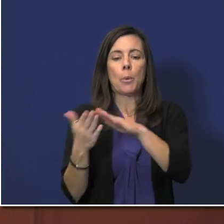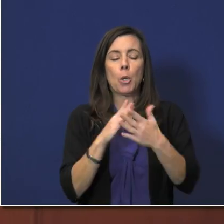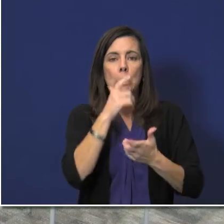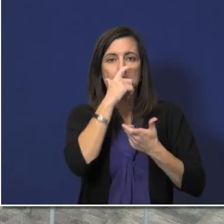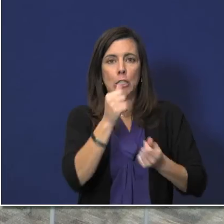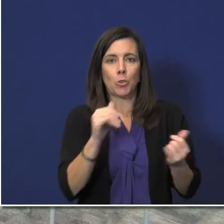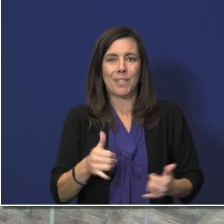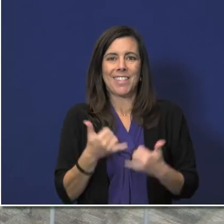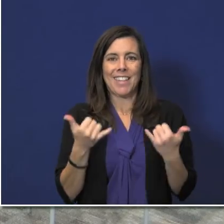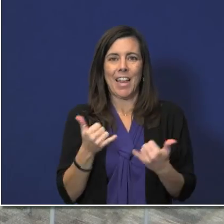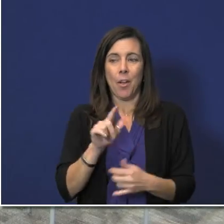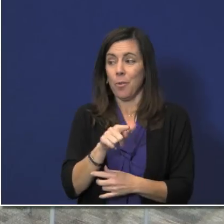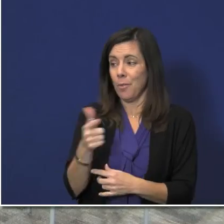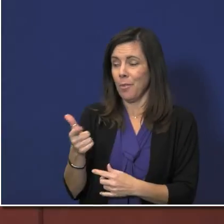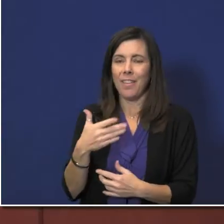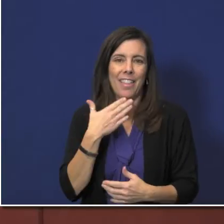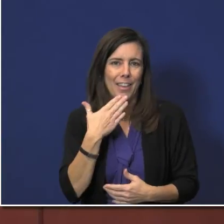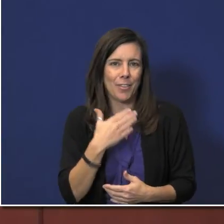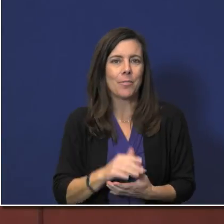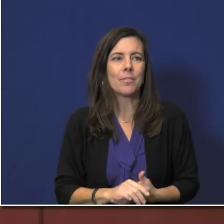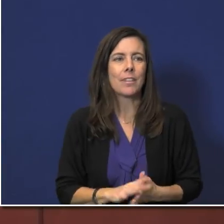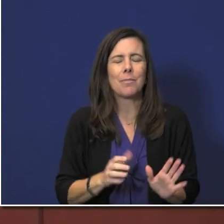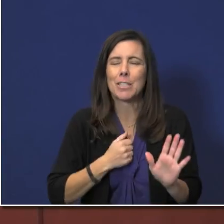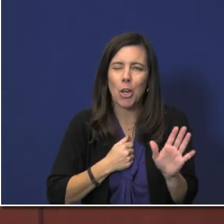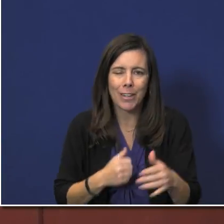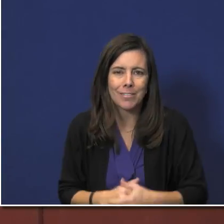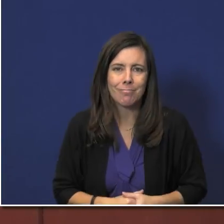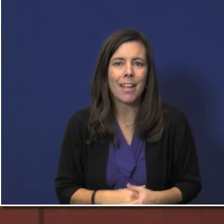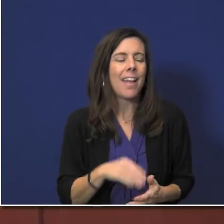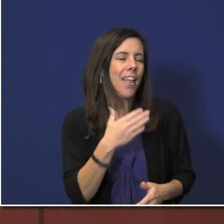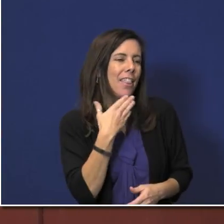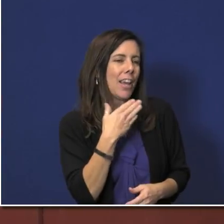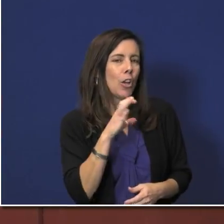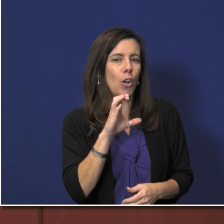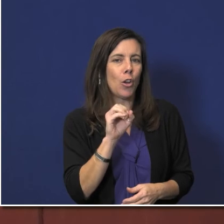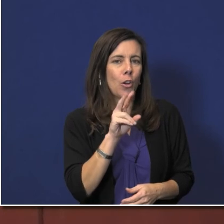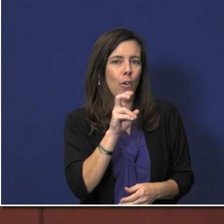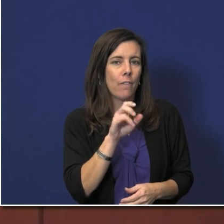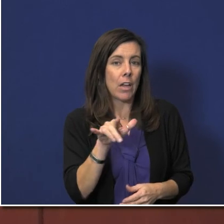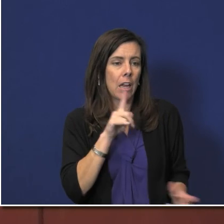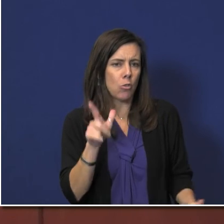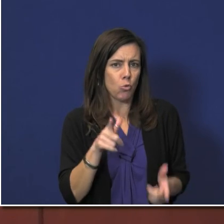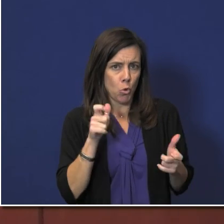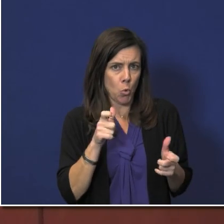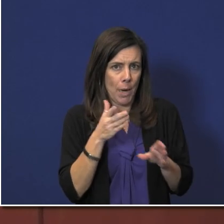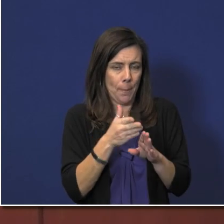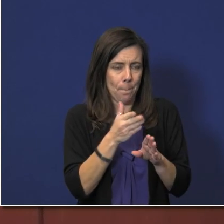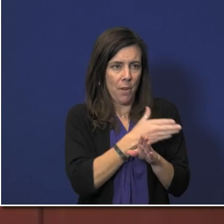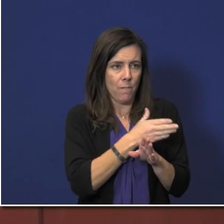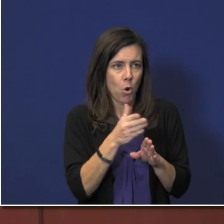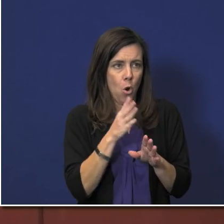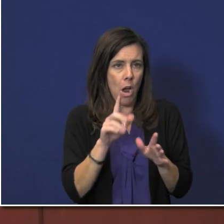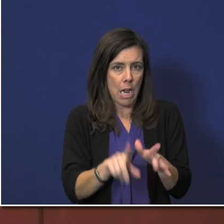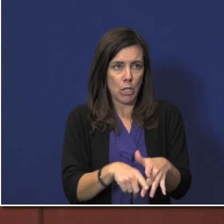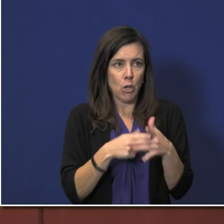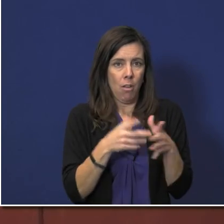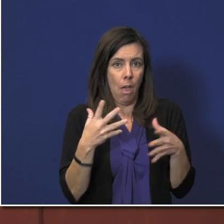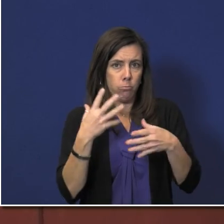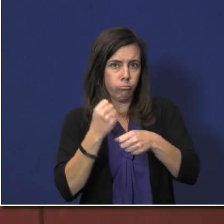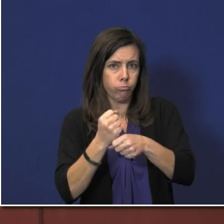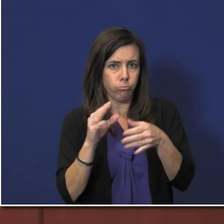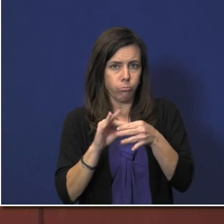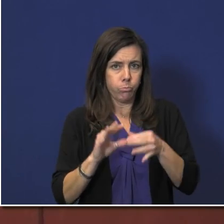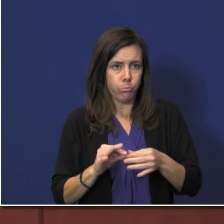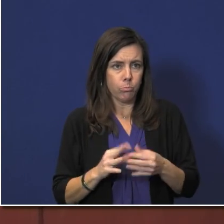now. Thank you. Sorry. Thank you, Mr. Covey. Just very quickly before I start that briefing, I